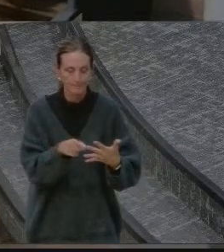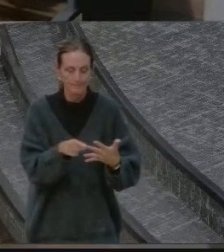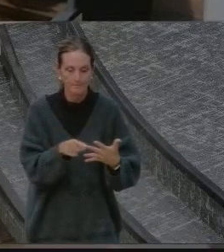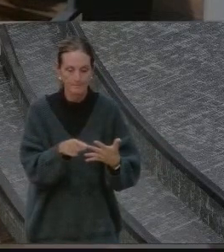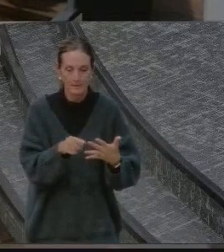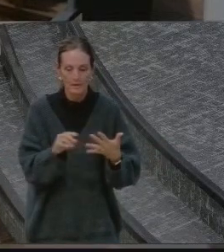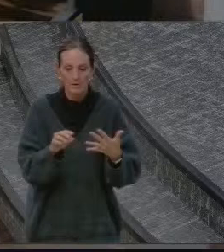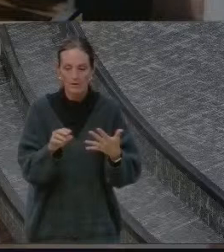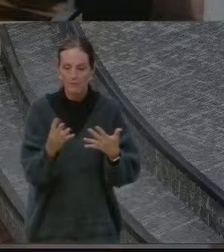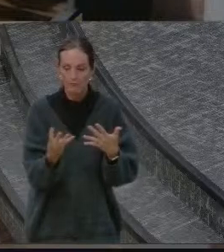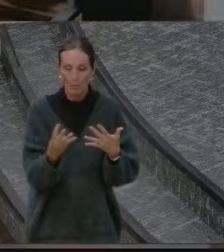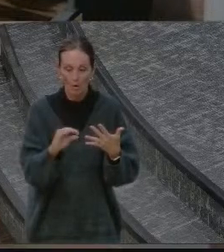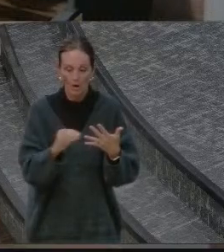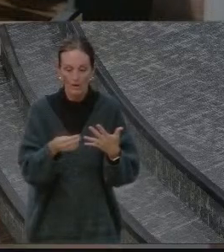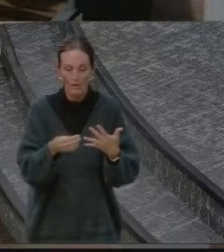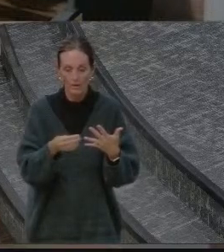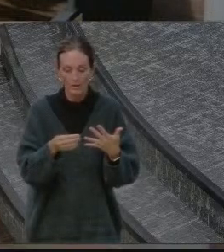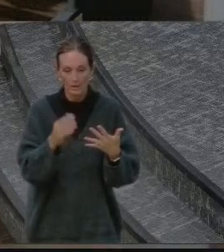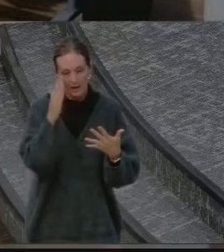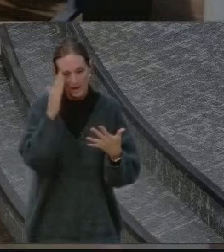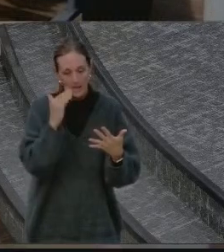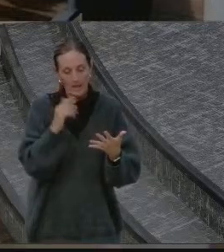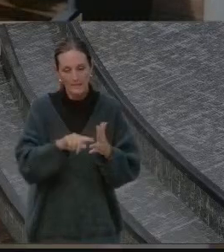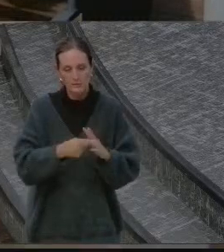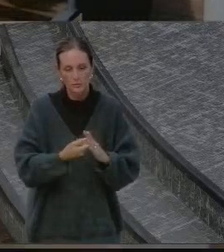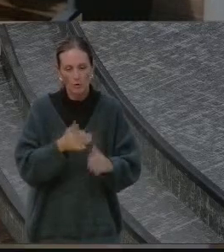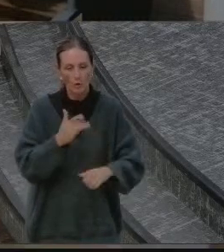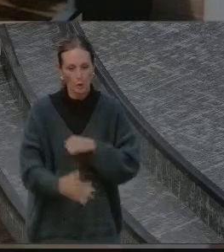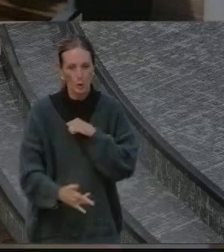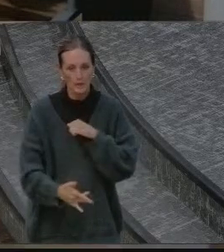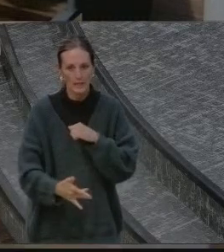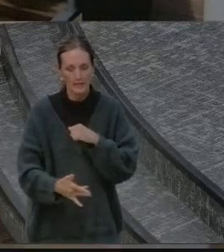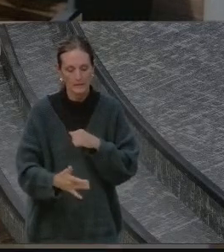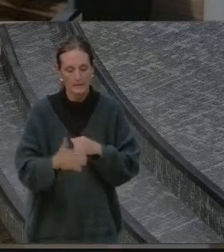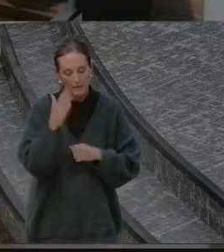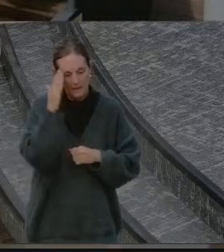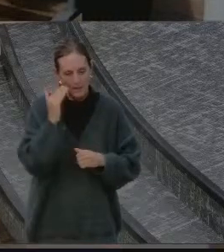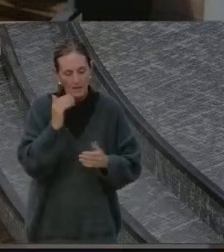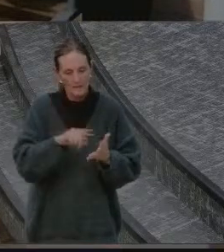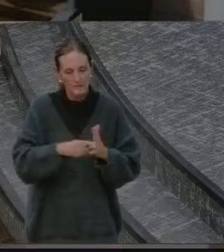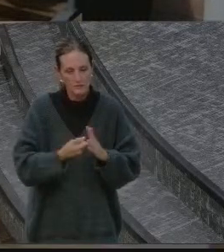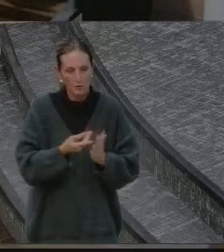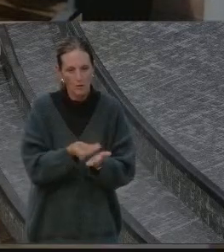Number 4 is our Head Start, early Head Start budget amendment.